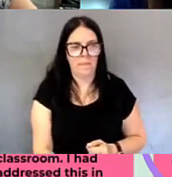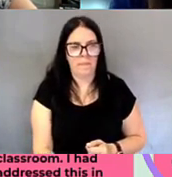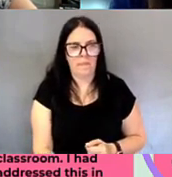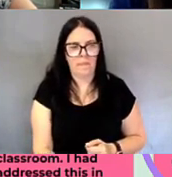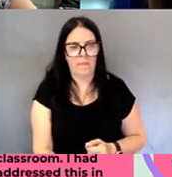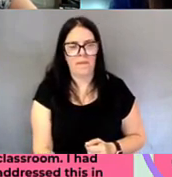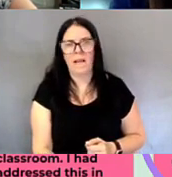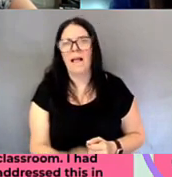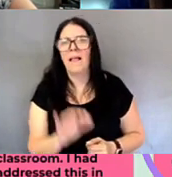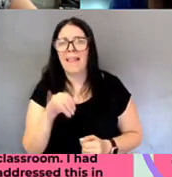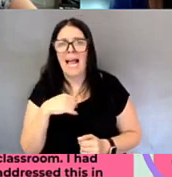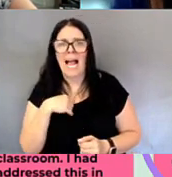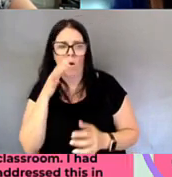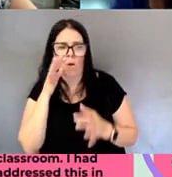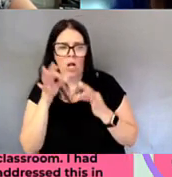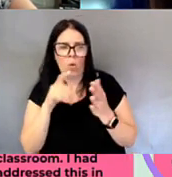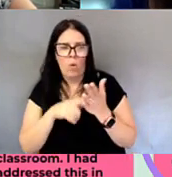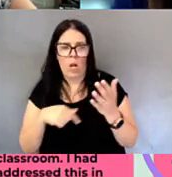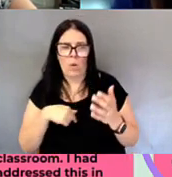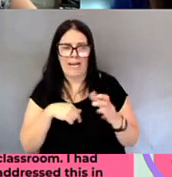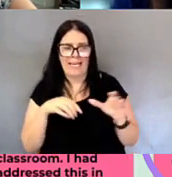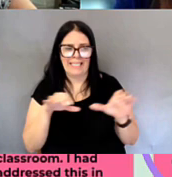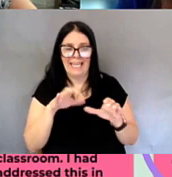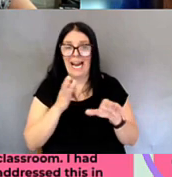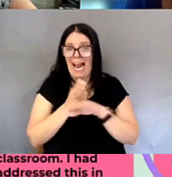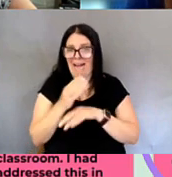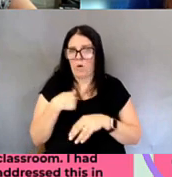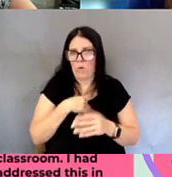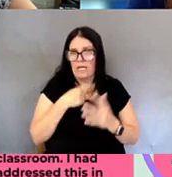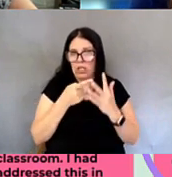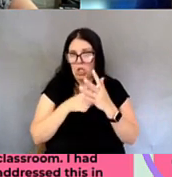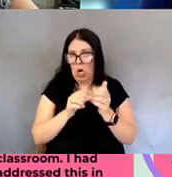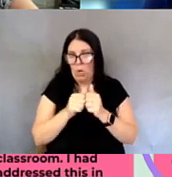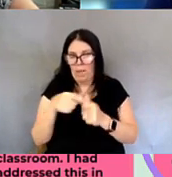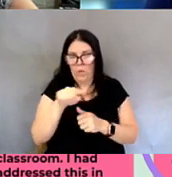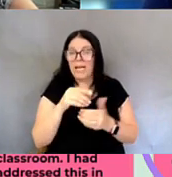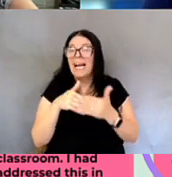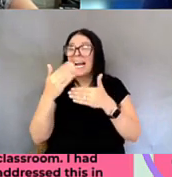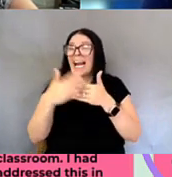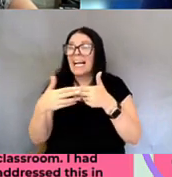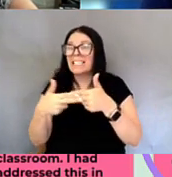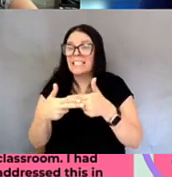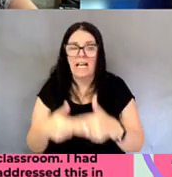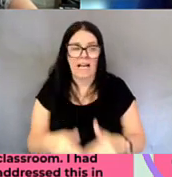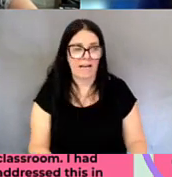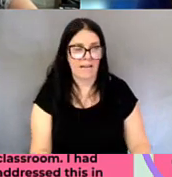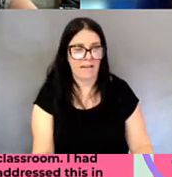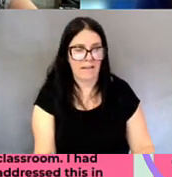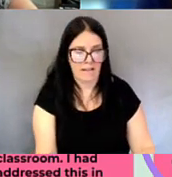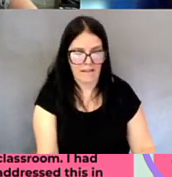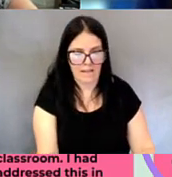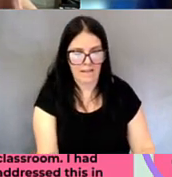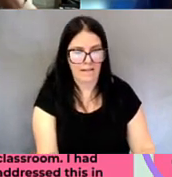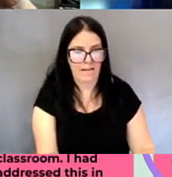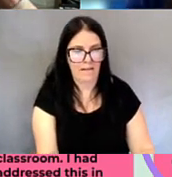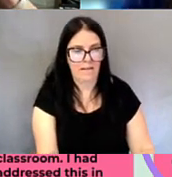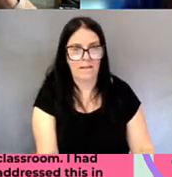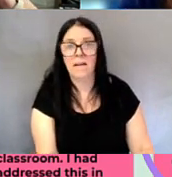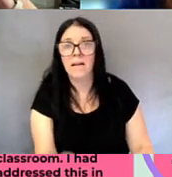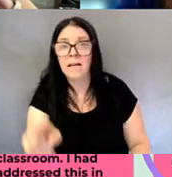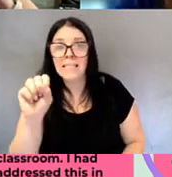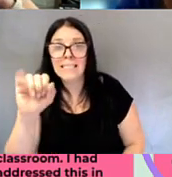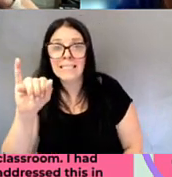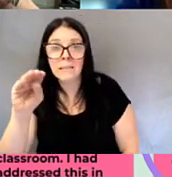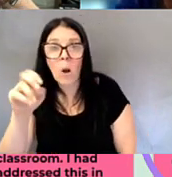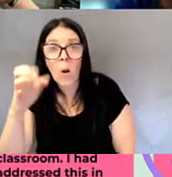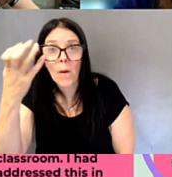these few things that we started off with you as well. Next slide, please. Olga, before we just move on, Simone has raised her hand, and I'm